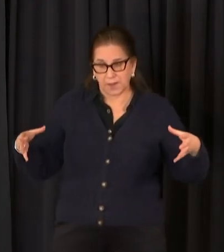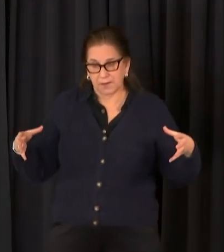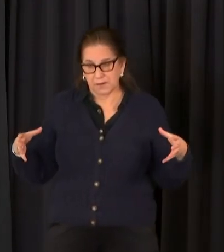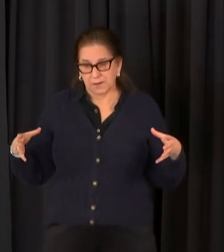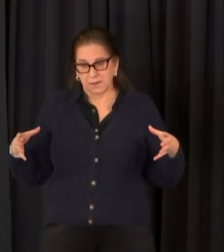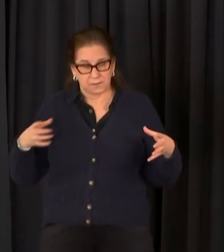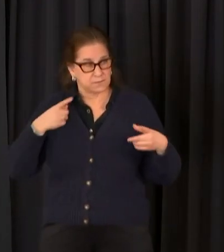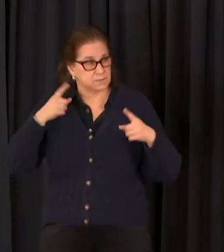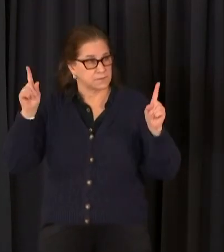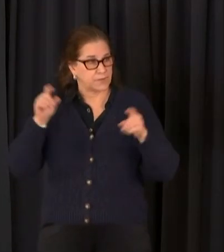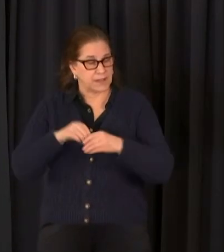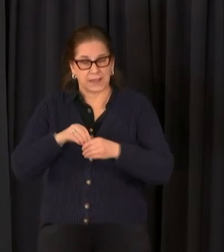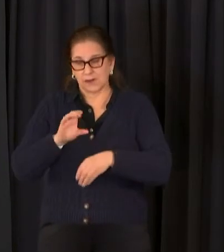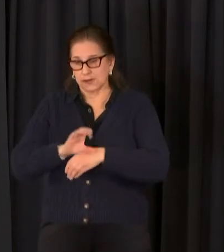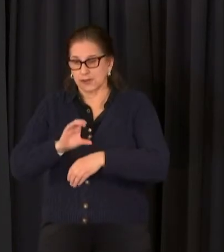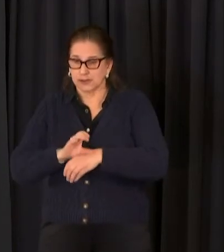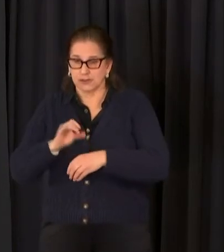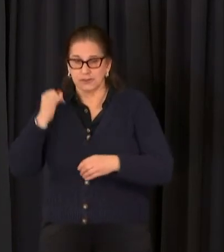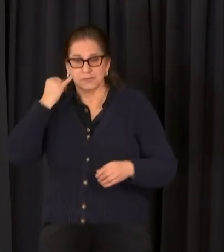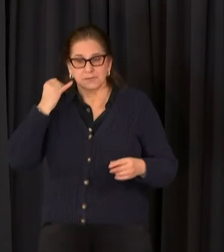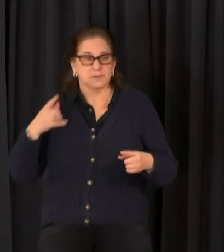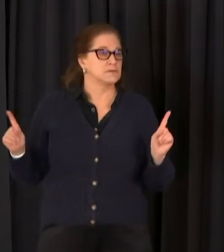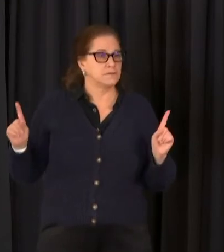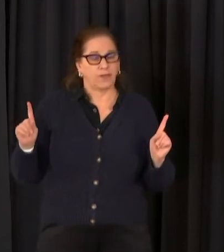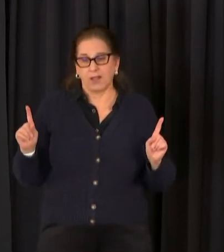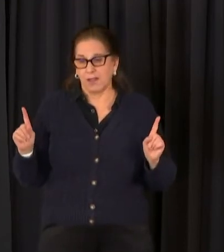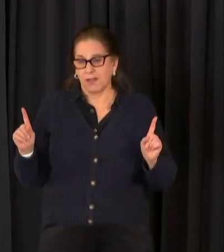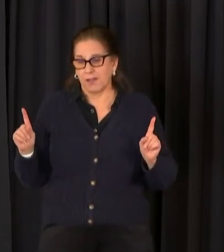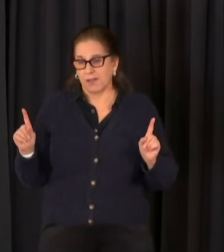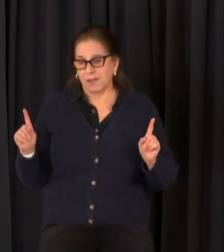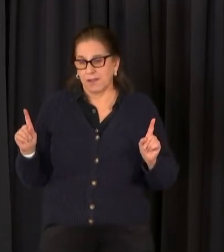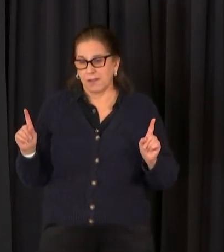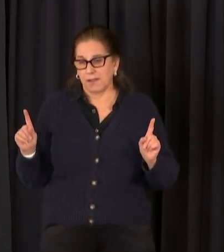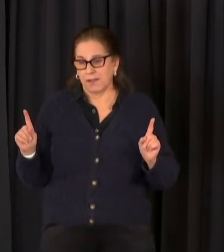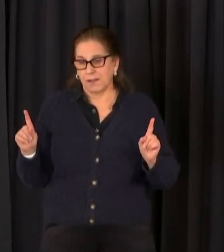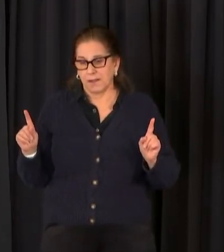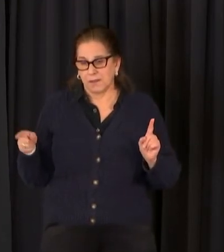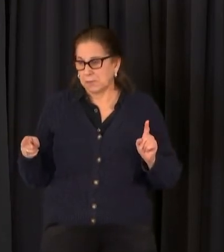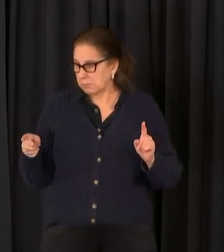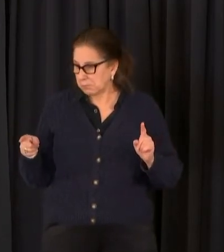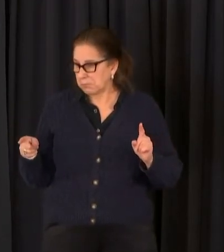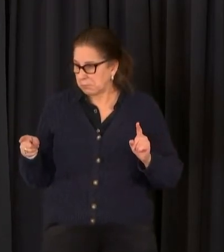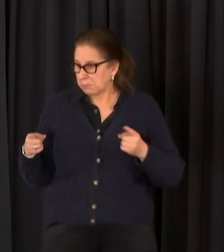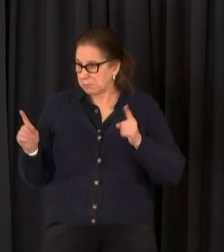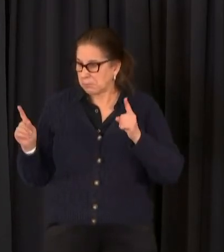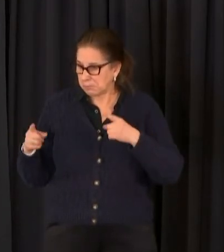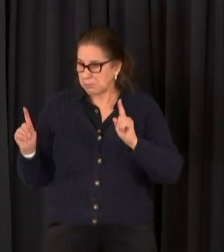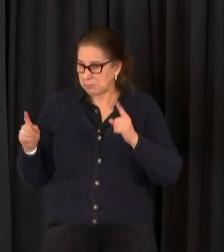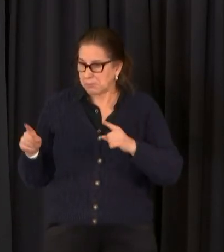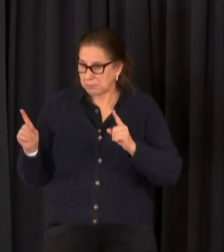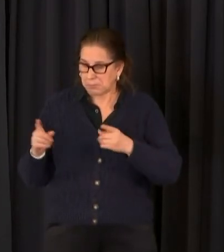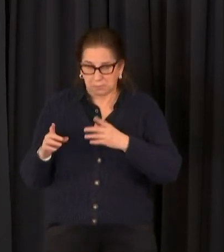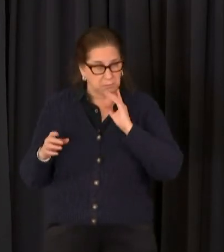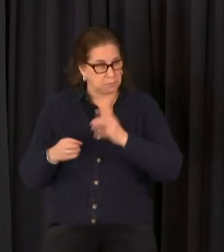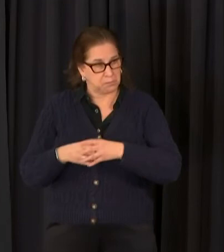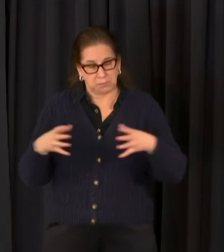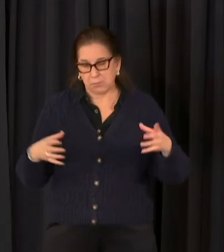If done successfully, if it draws the right community that we're trying to reach, we may